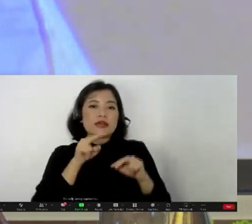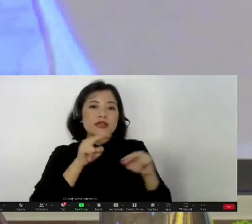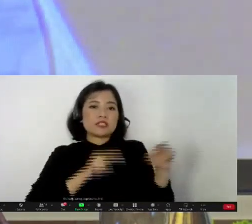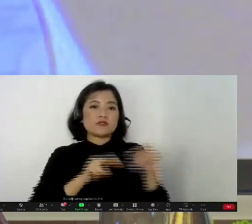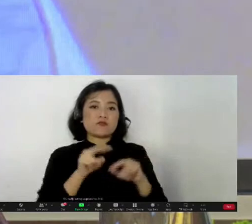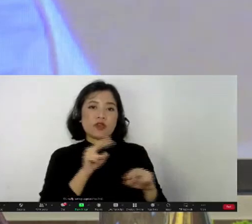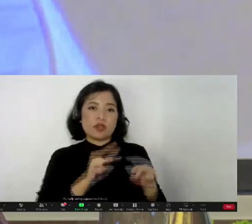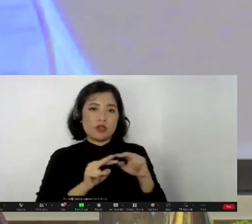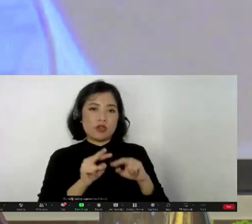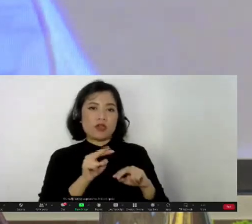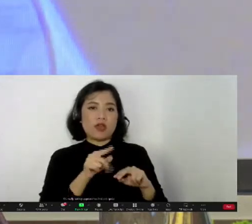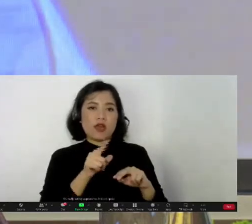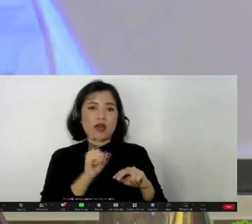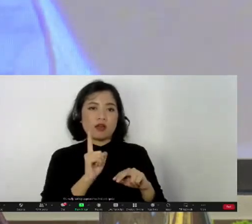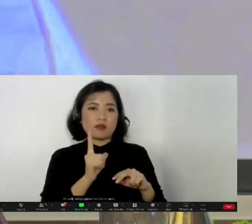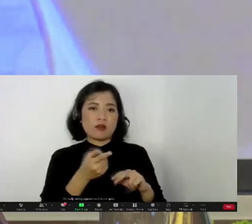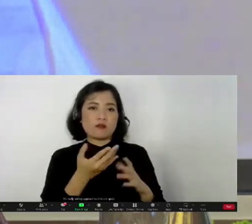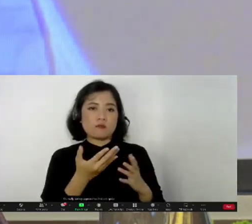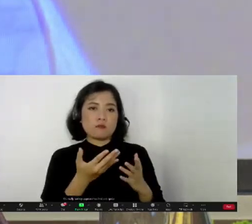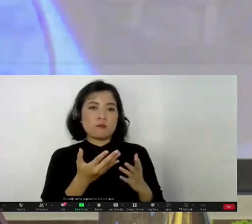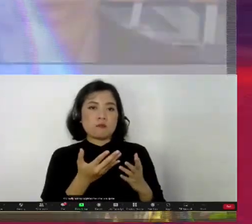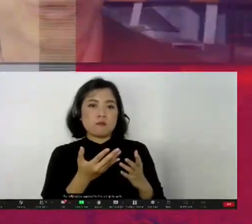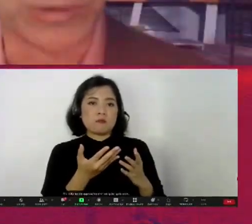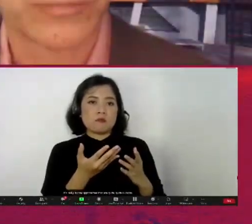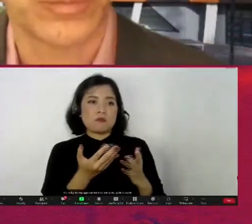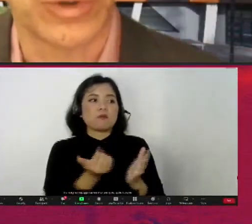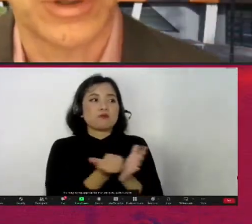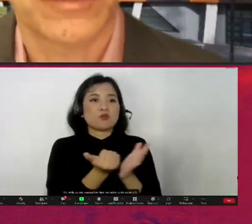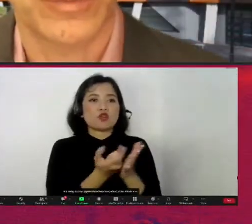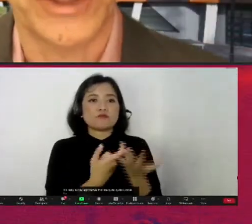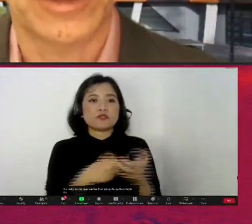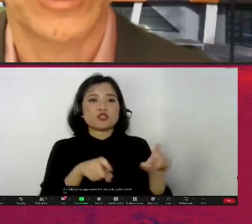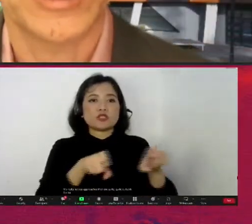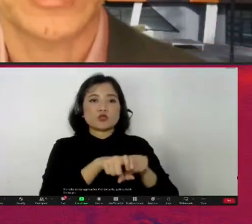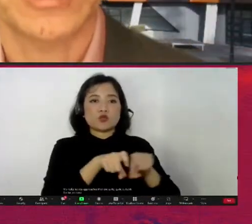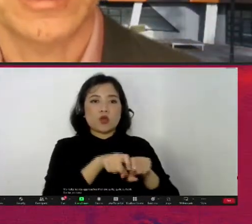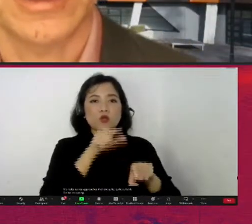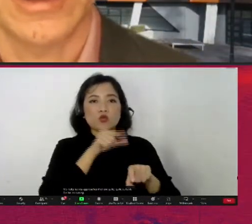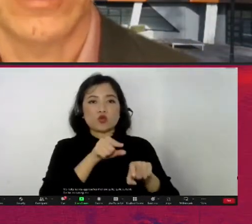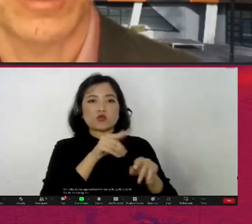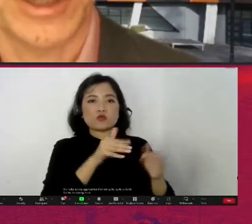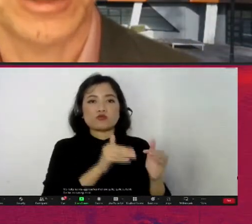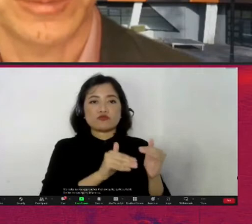approaches that are quite suitable for